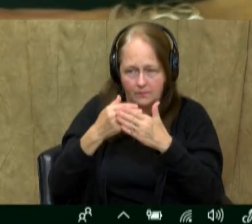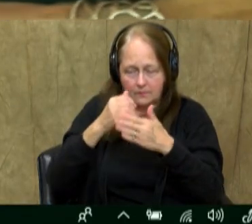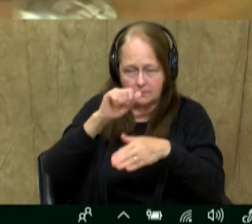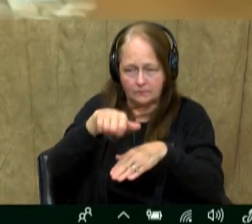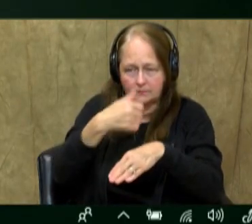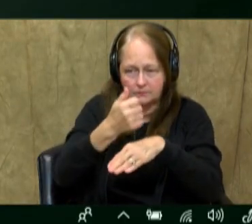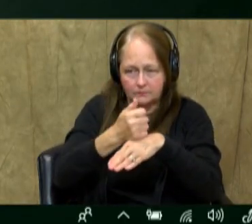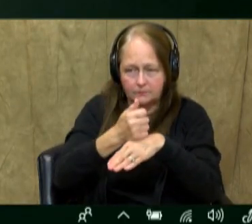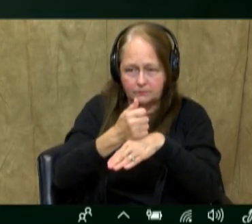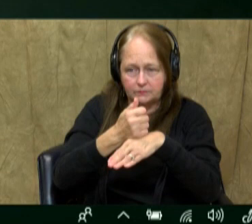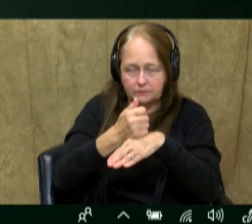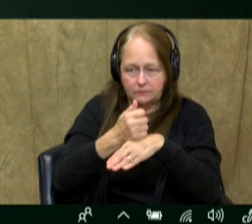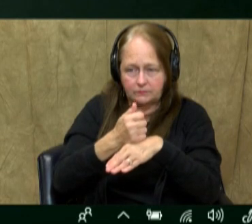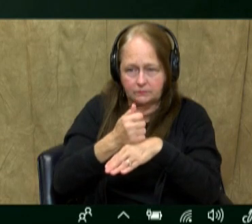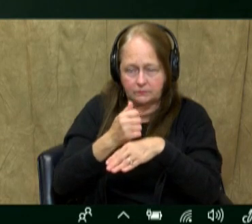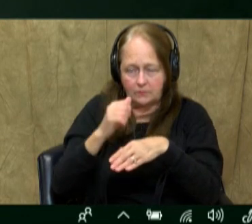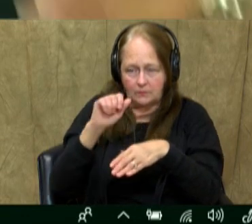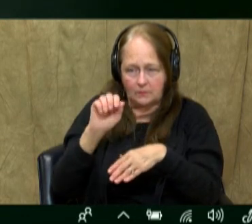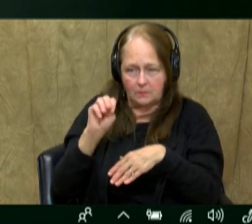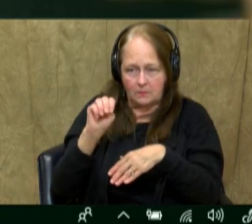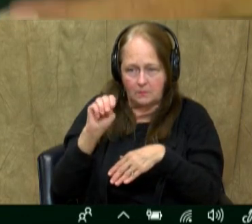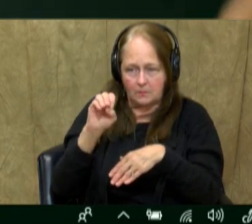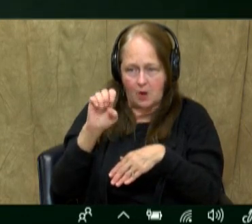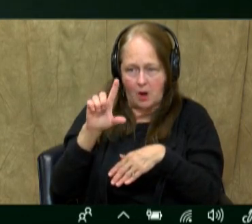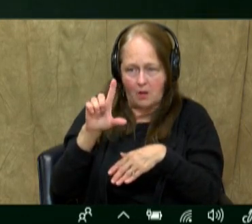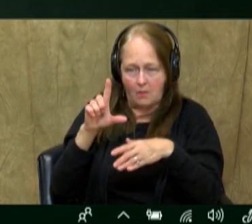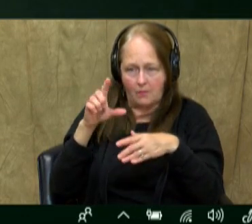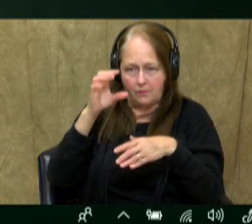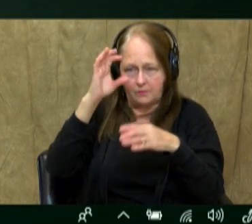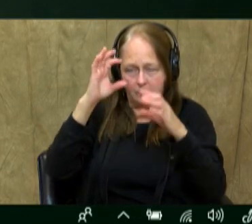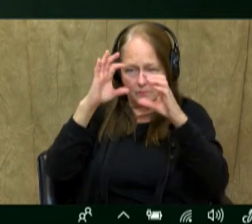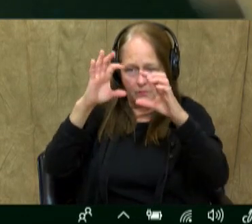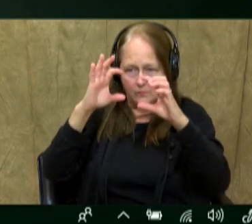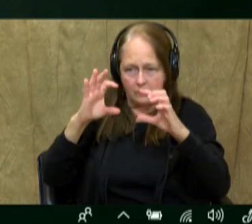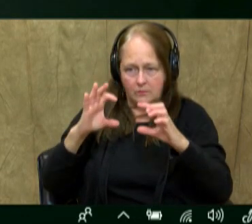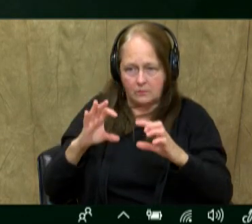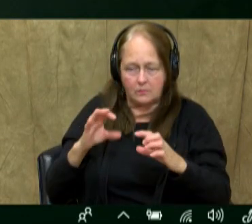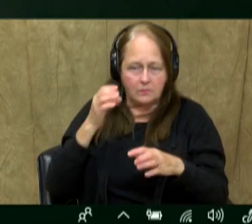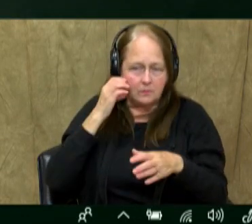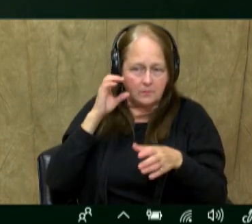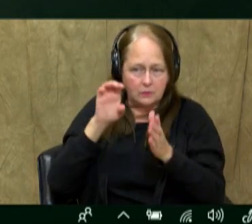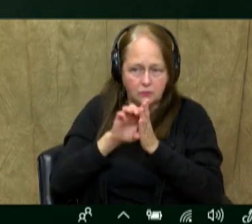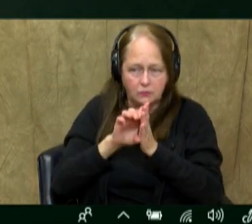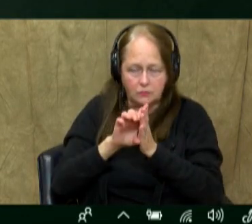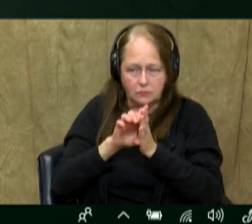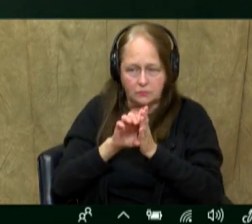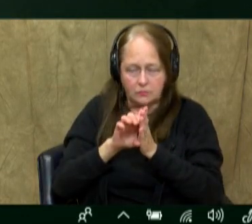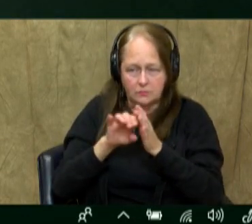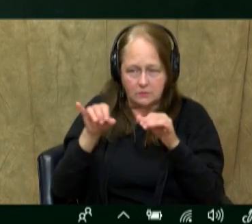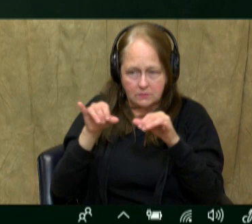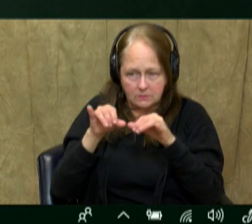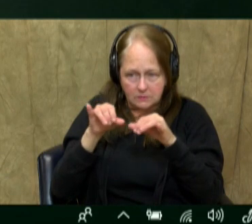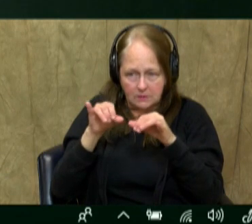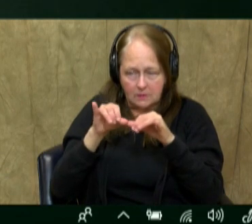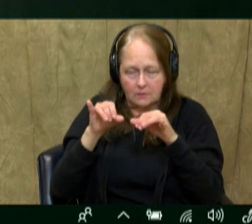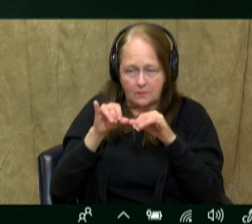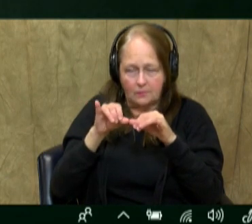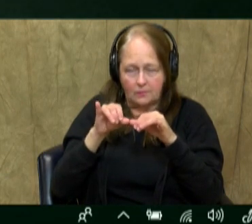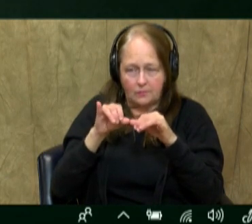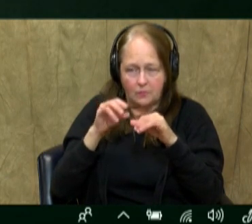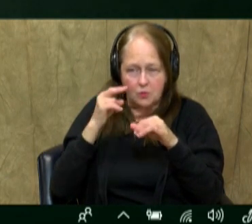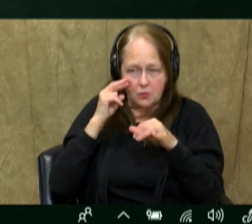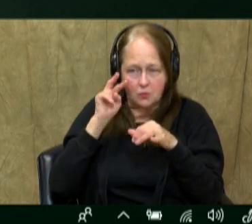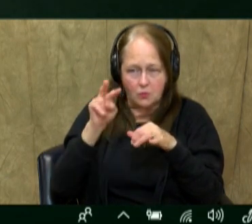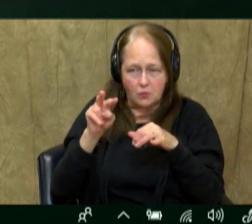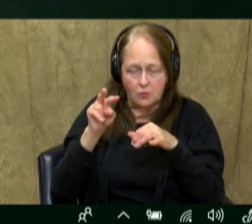been about modeling. And we have looked at a ton of models. We've looked at the relative size model, that if we're